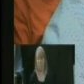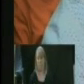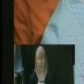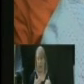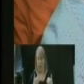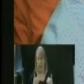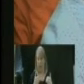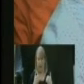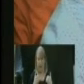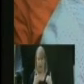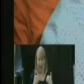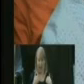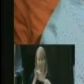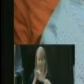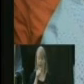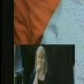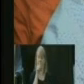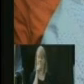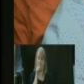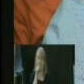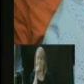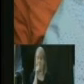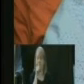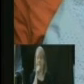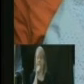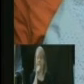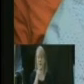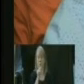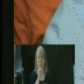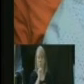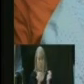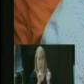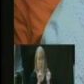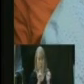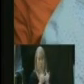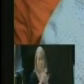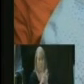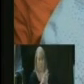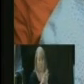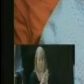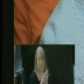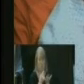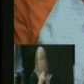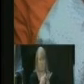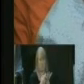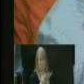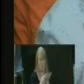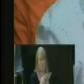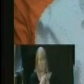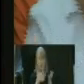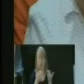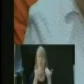having someone who works very closely with that small group of schools. So thank you.